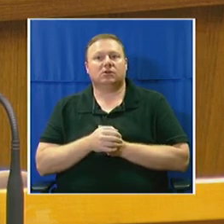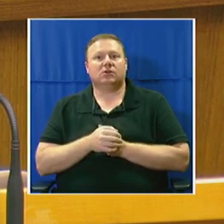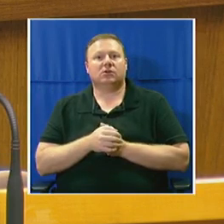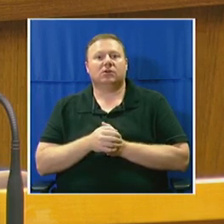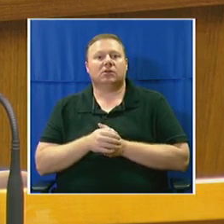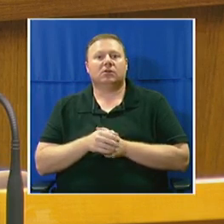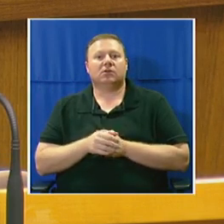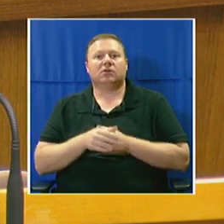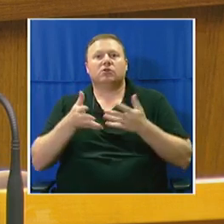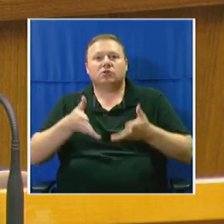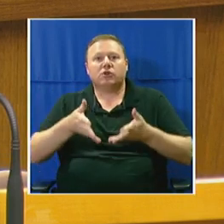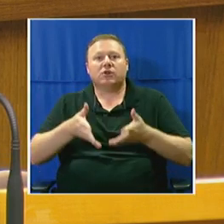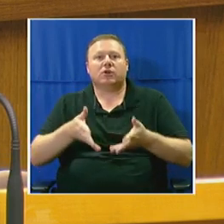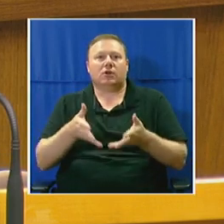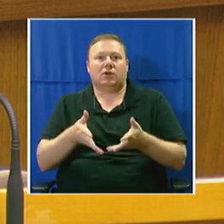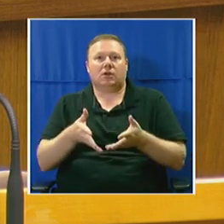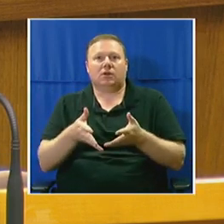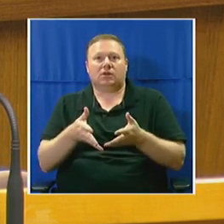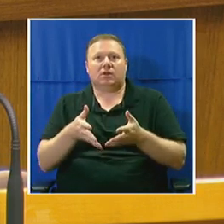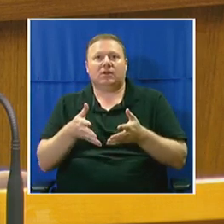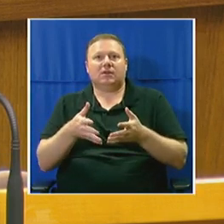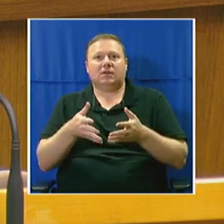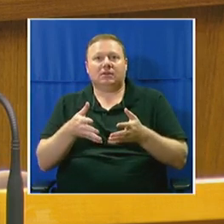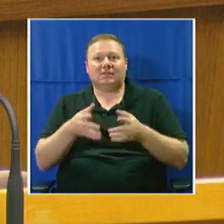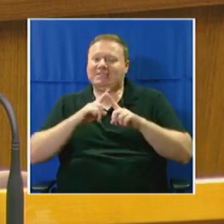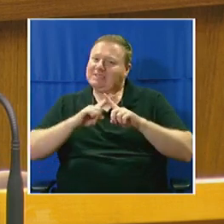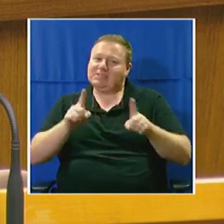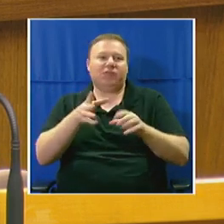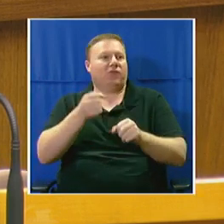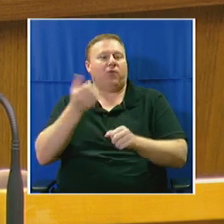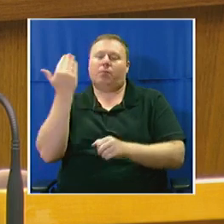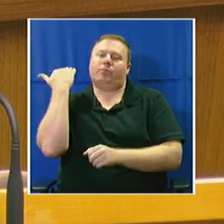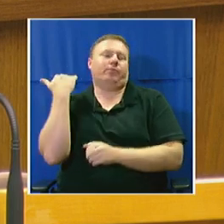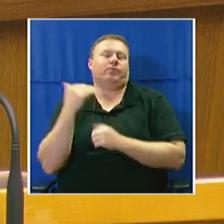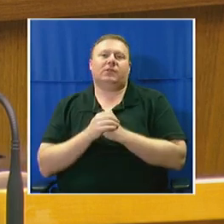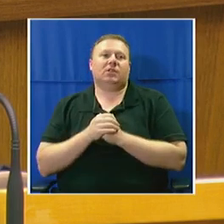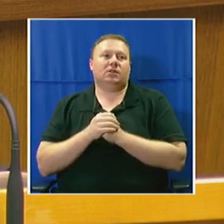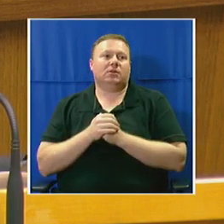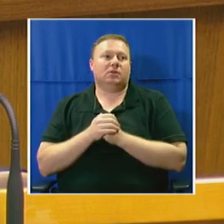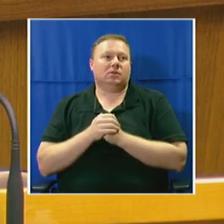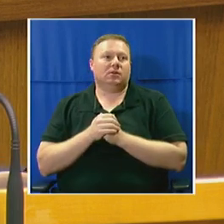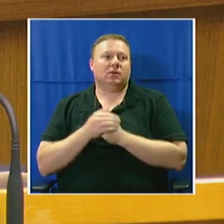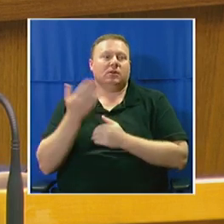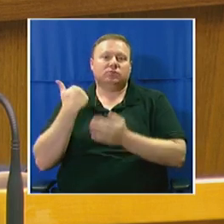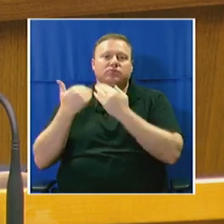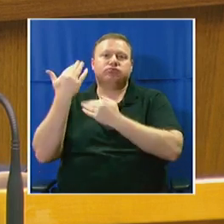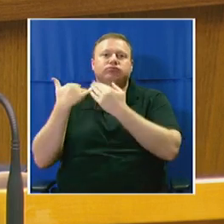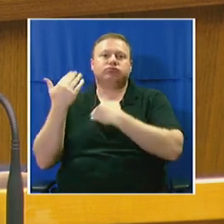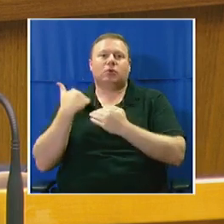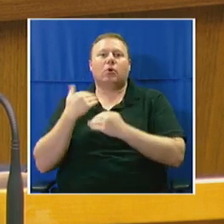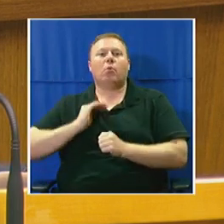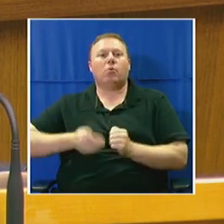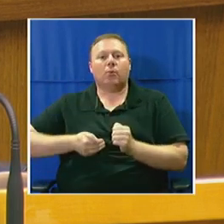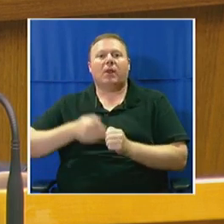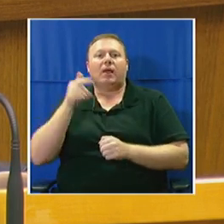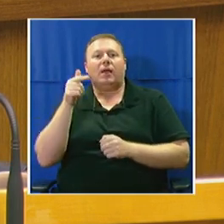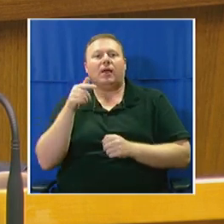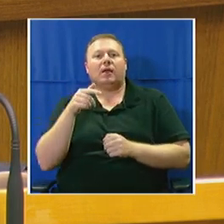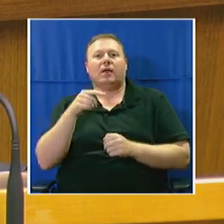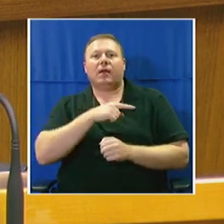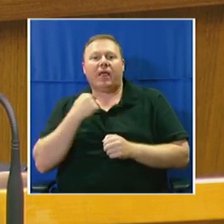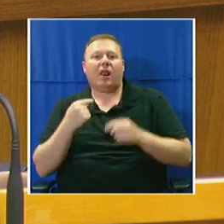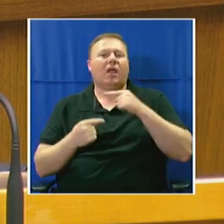nation on a women like Mama Mama Mandela Mama culu Tambo and many others the said reality